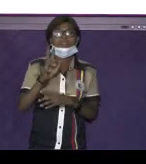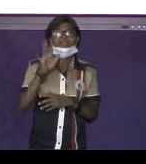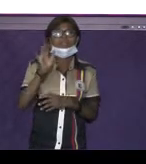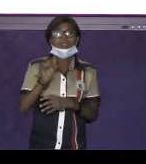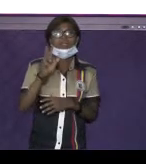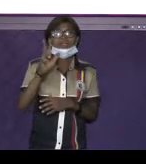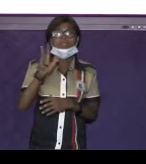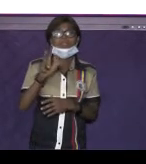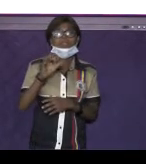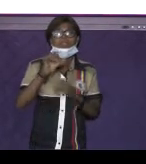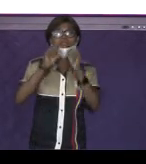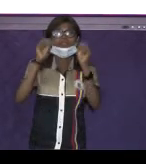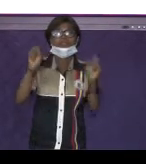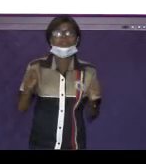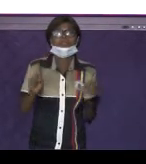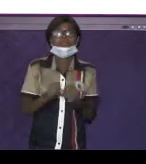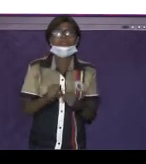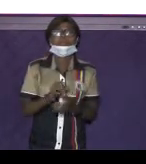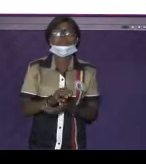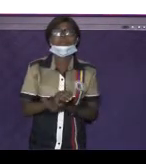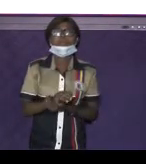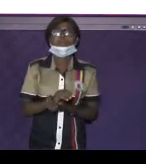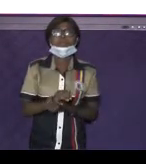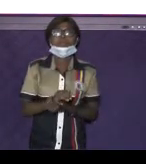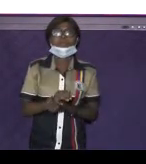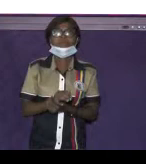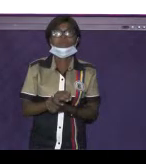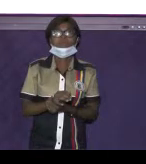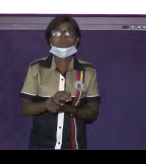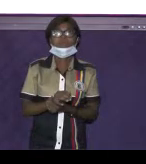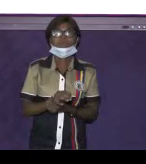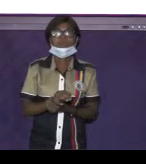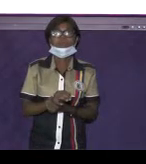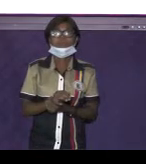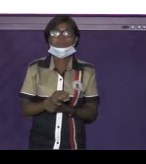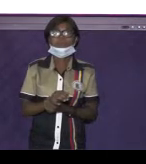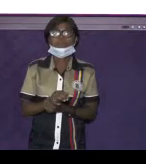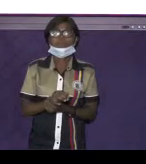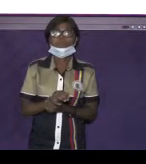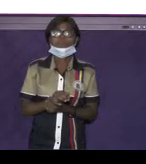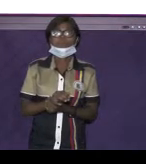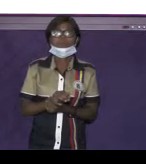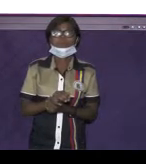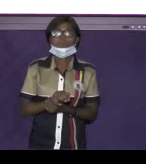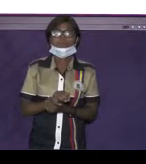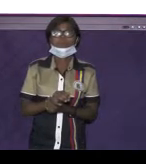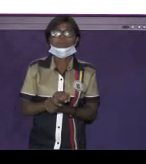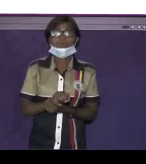go. Oh, let me erase all the ink here first. Okay, so 3 by 3 squares coming right up.